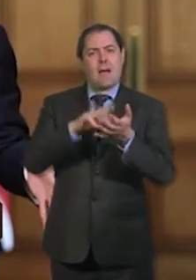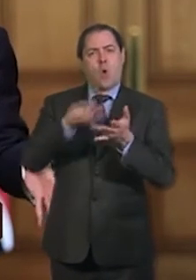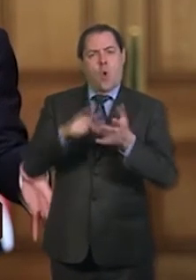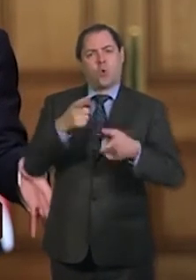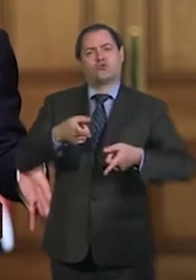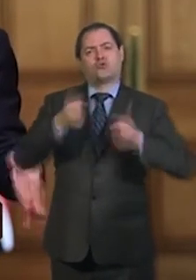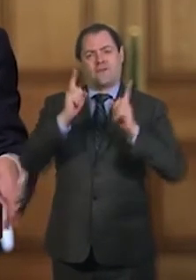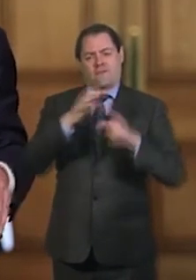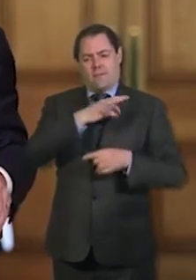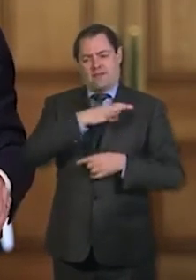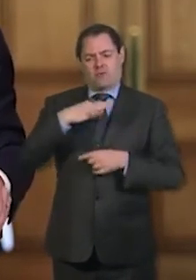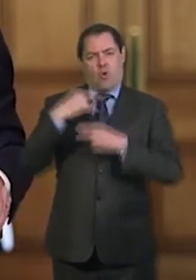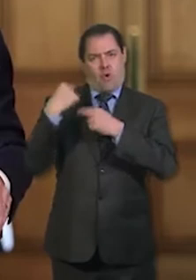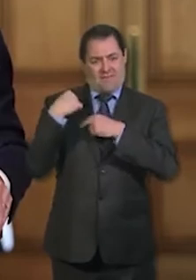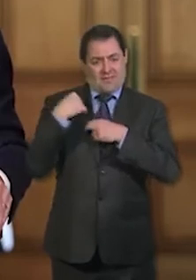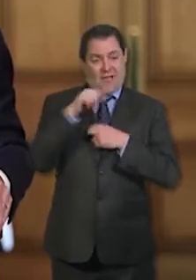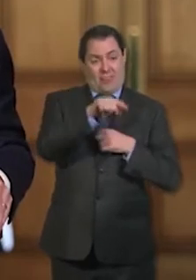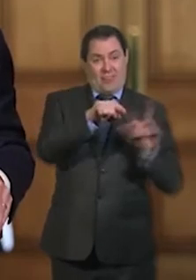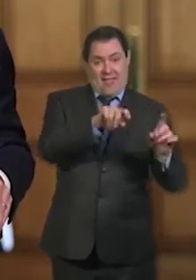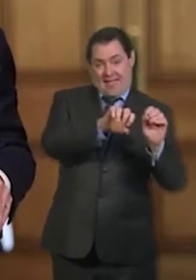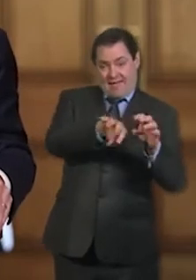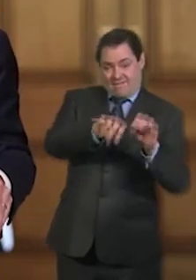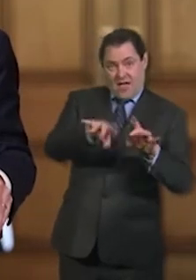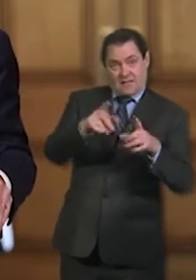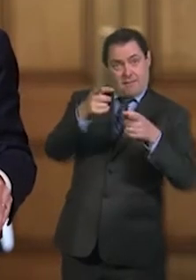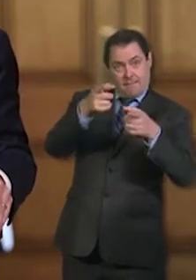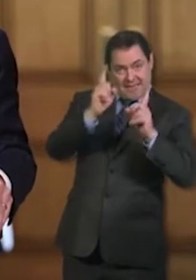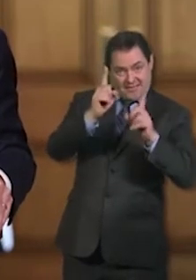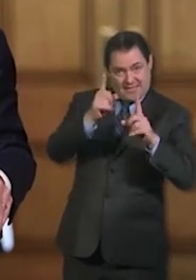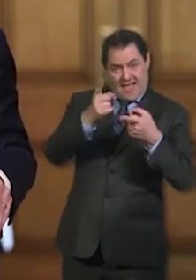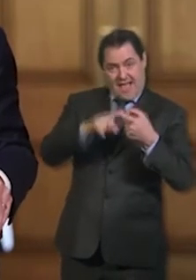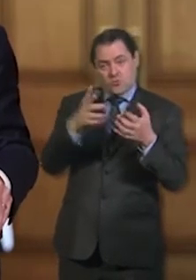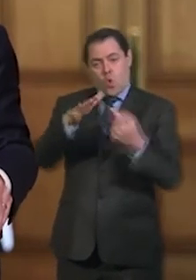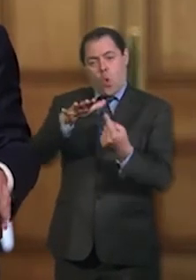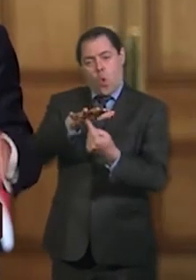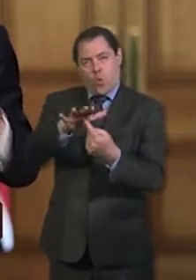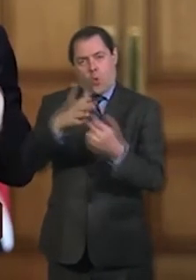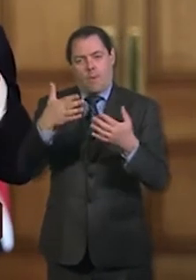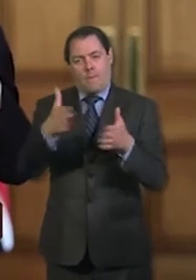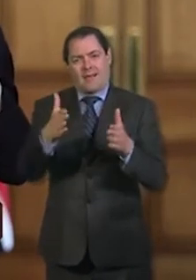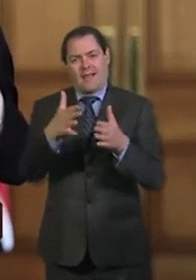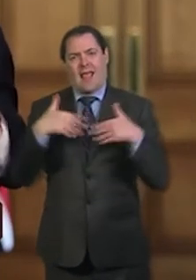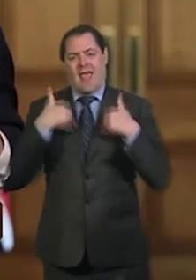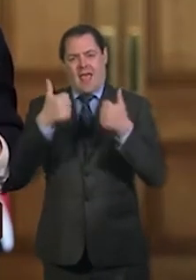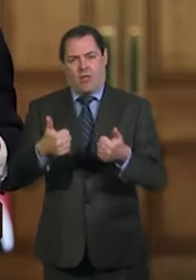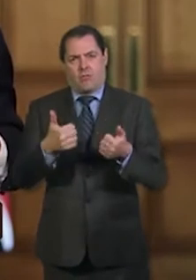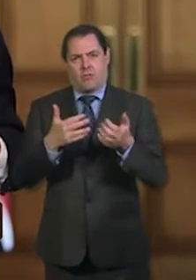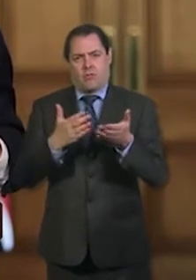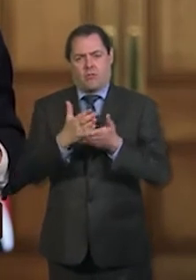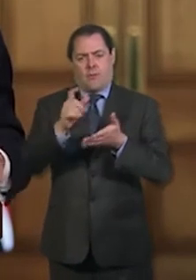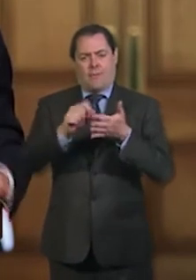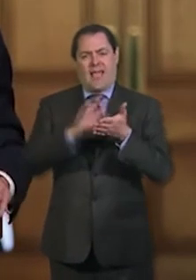to local public health bodies through PHE. So that architecture